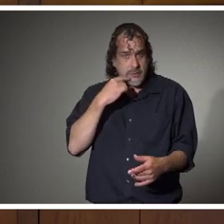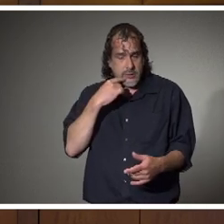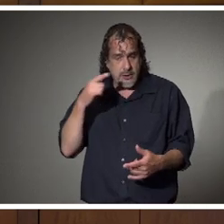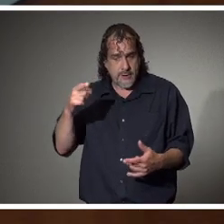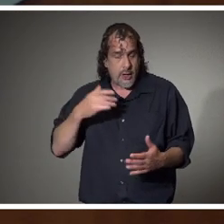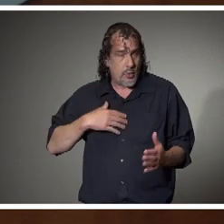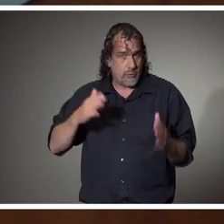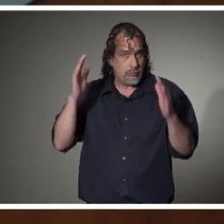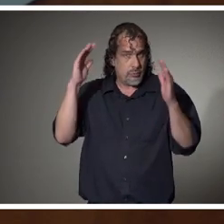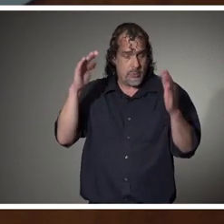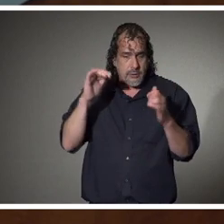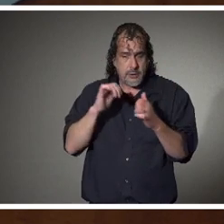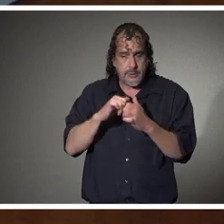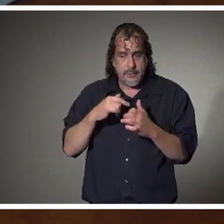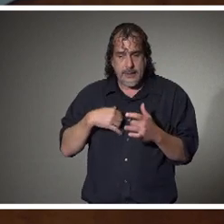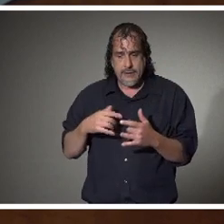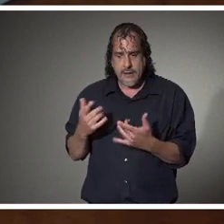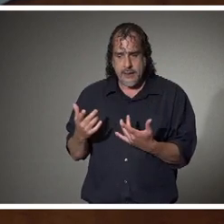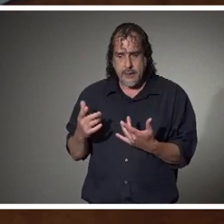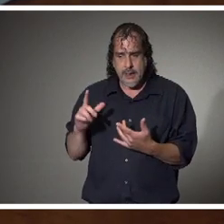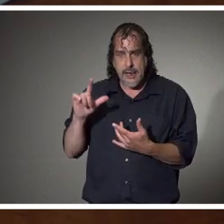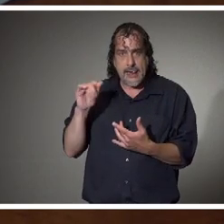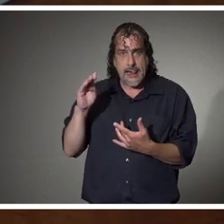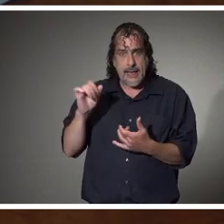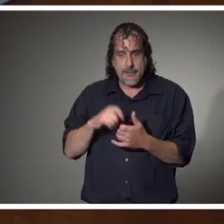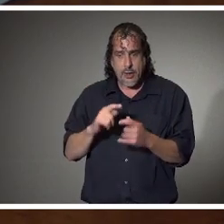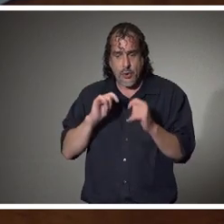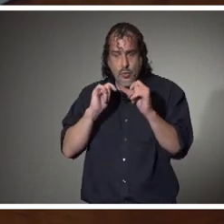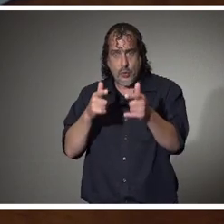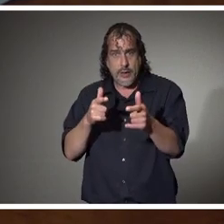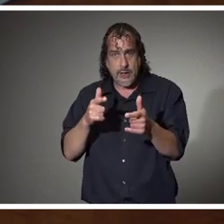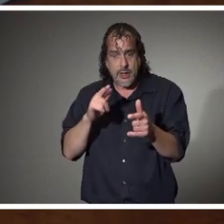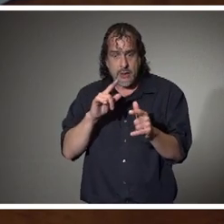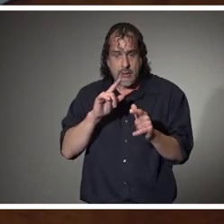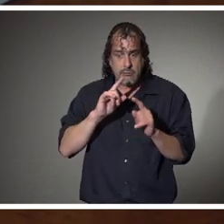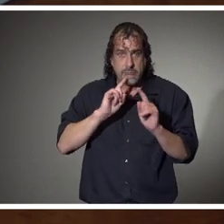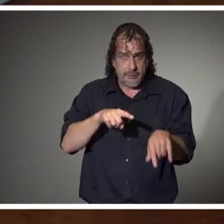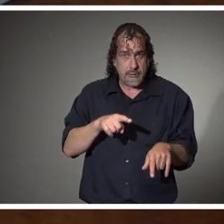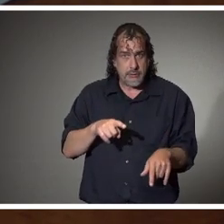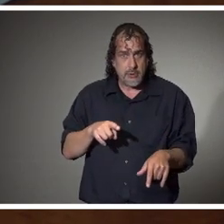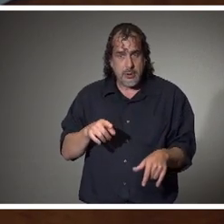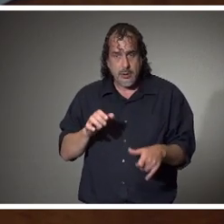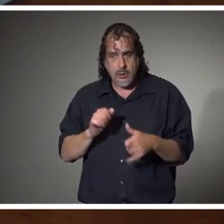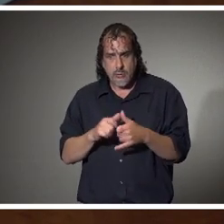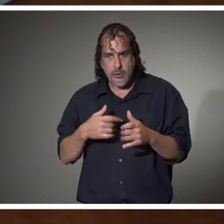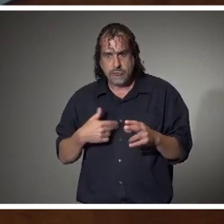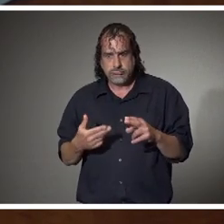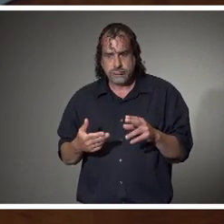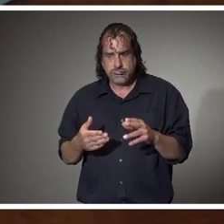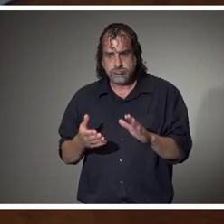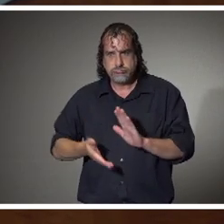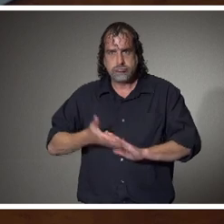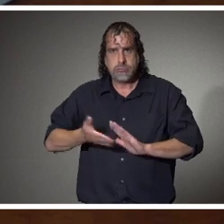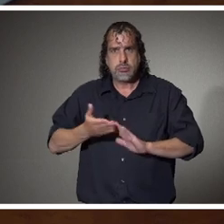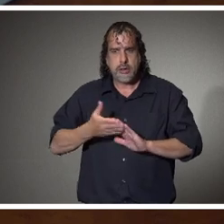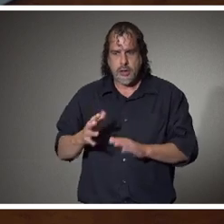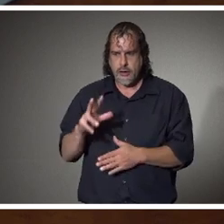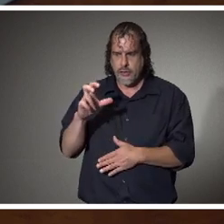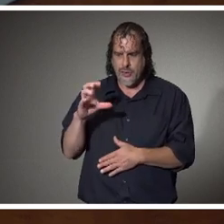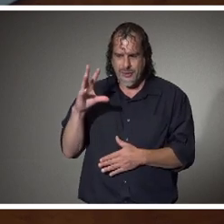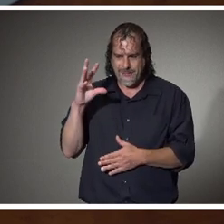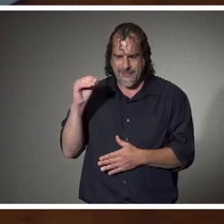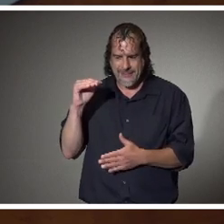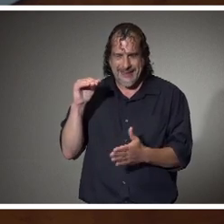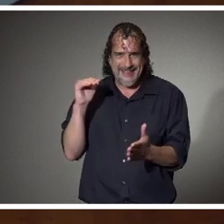that the Abbott Labs quick test and others would get up to fairly quickly production of